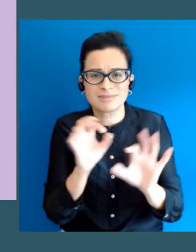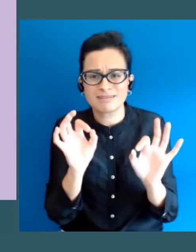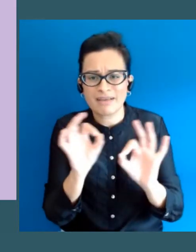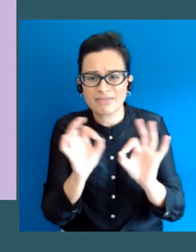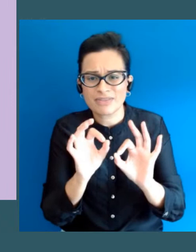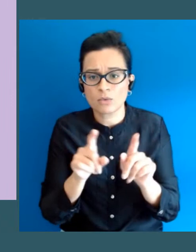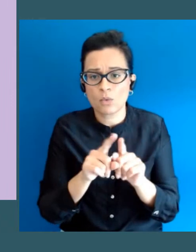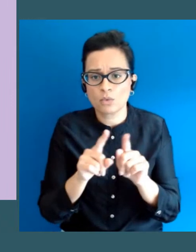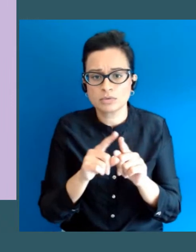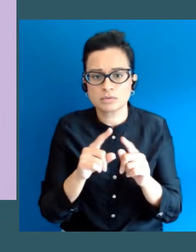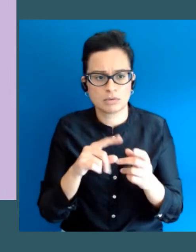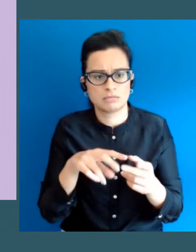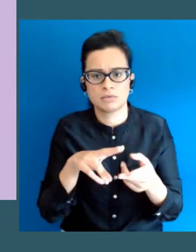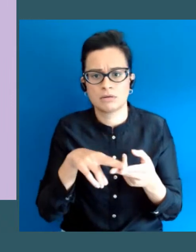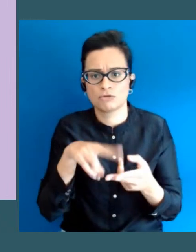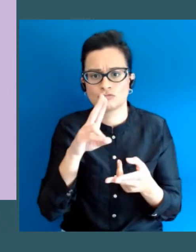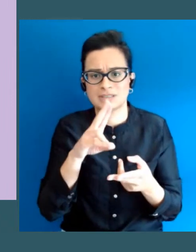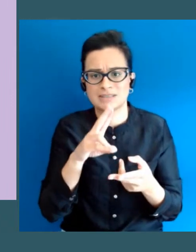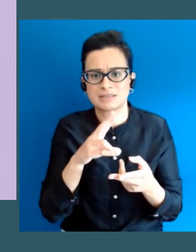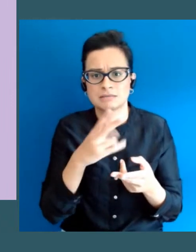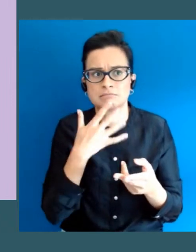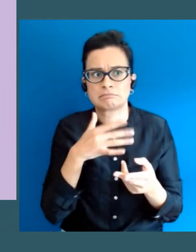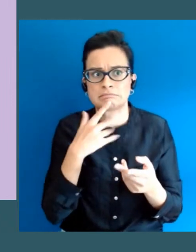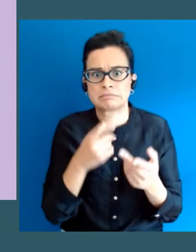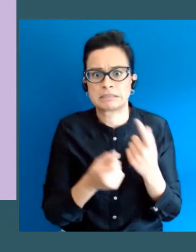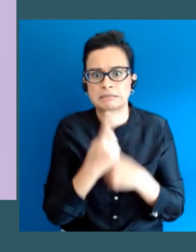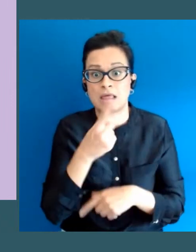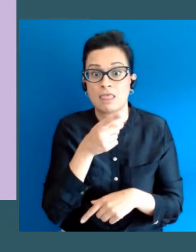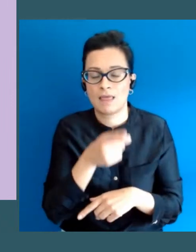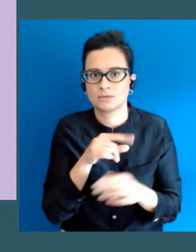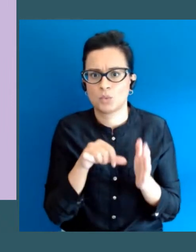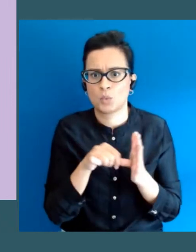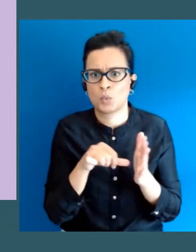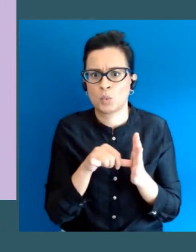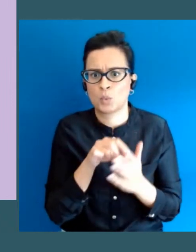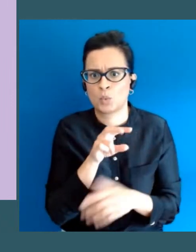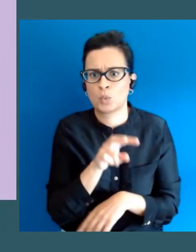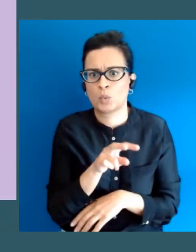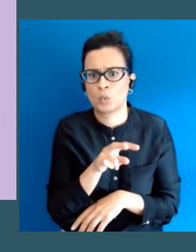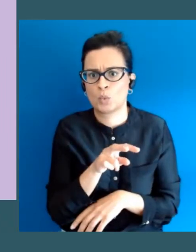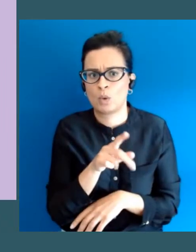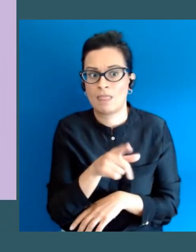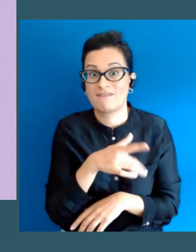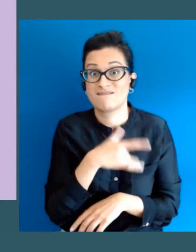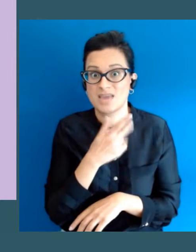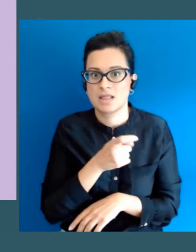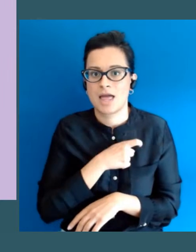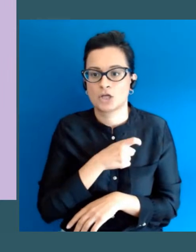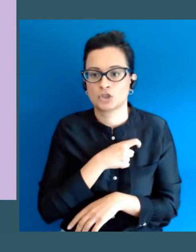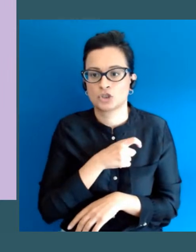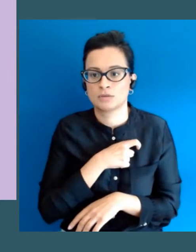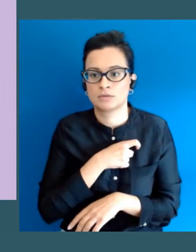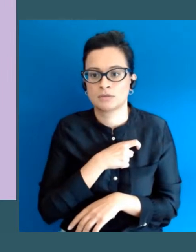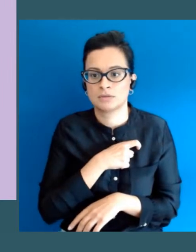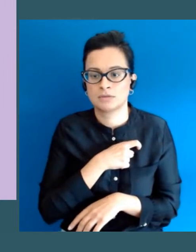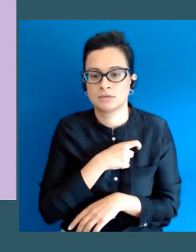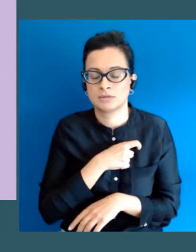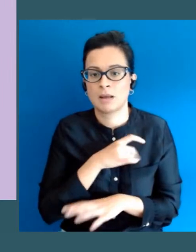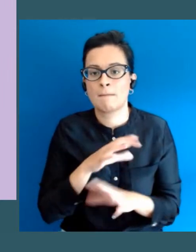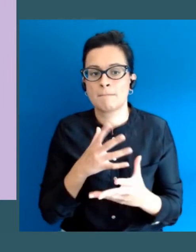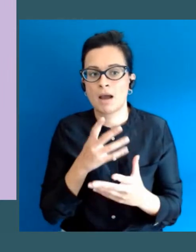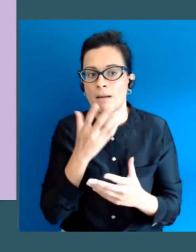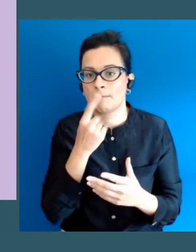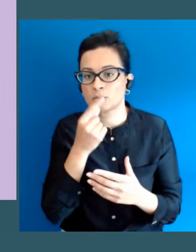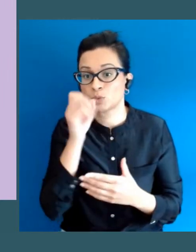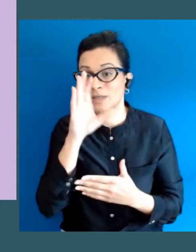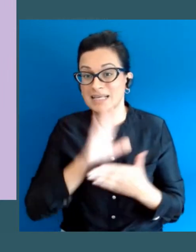accidental exposure. Now that's problematic. They're unlikely to feel anxious, but they are likely to experience an